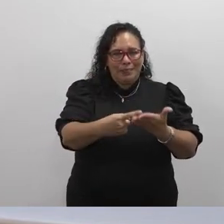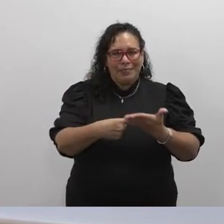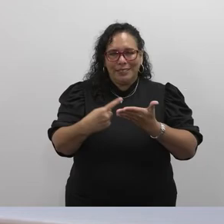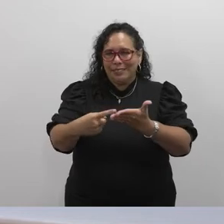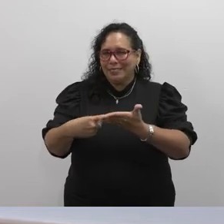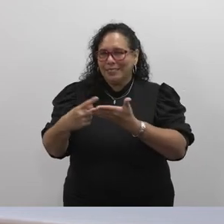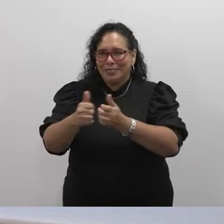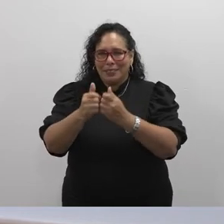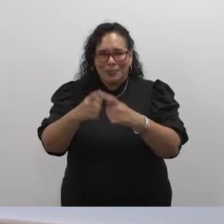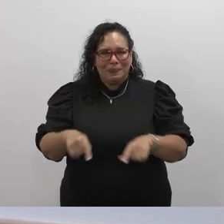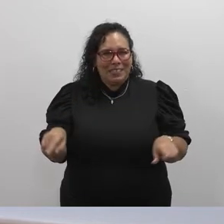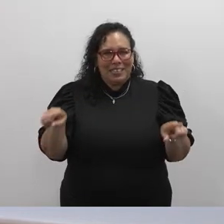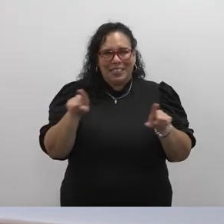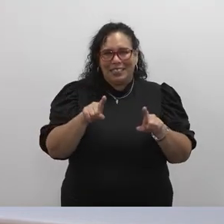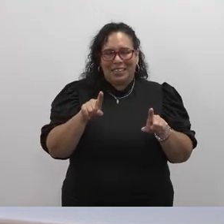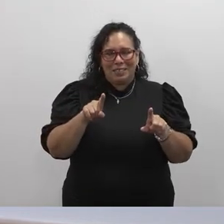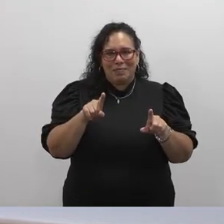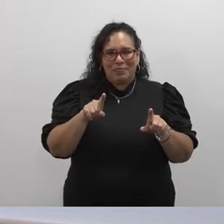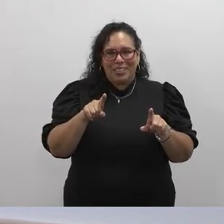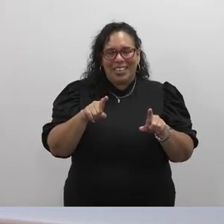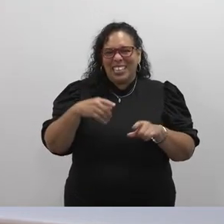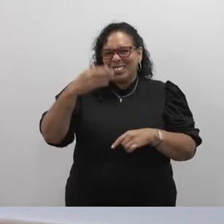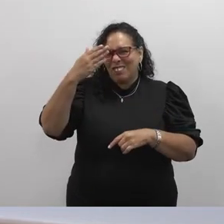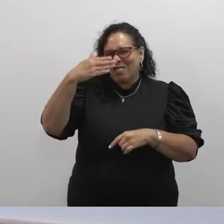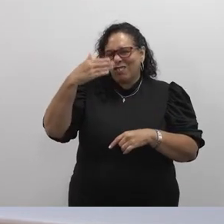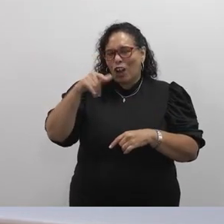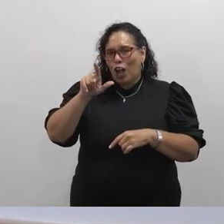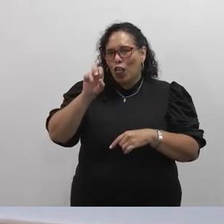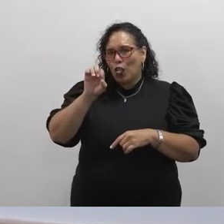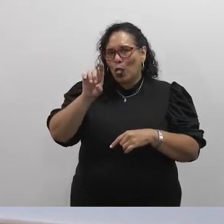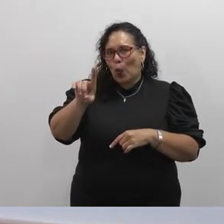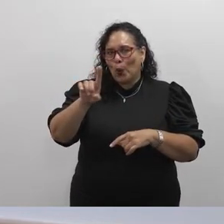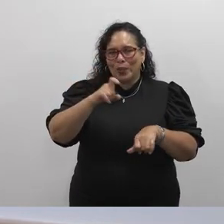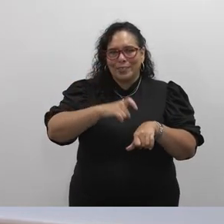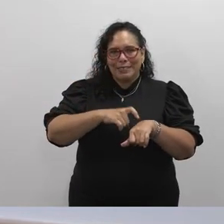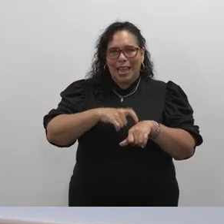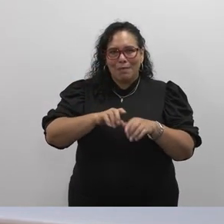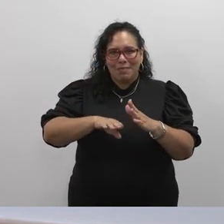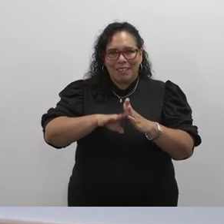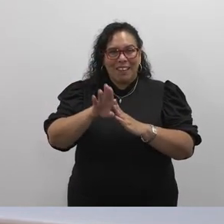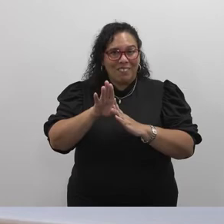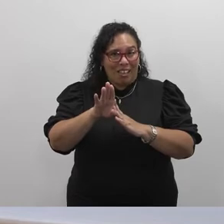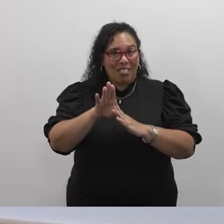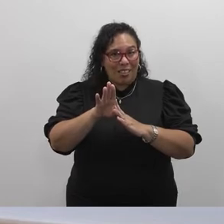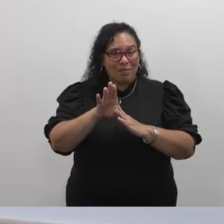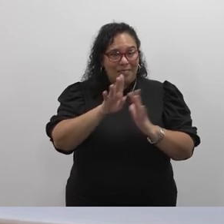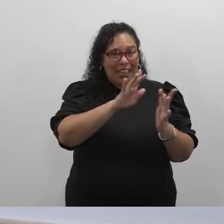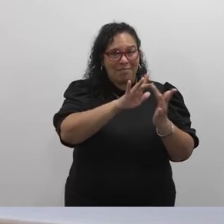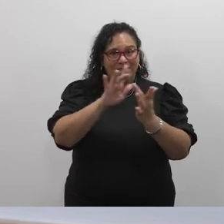And it's very upfront loaded with time to develop those things. Mm-hmm. And